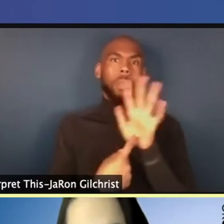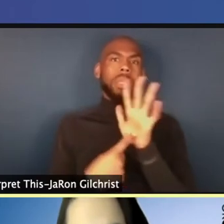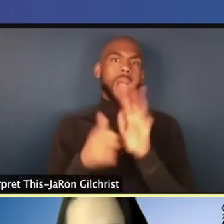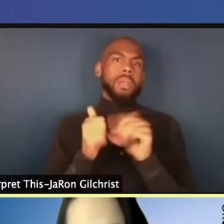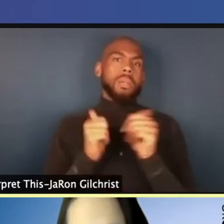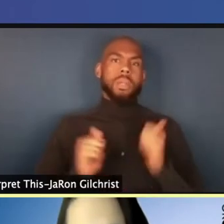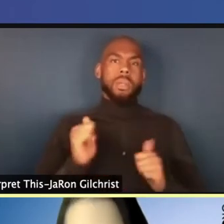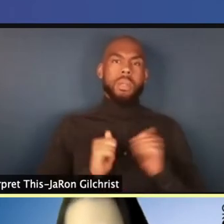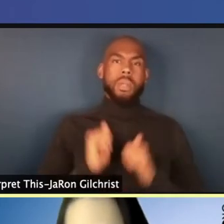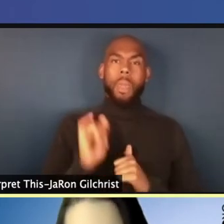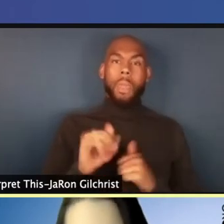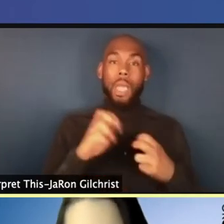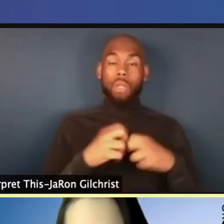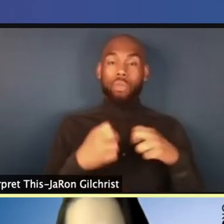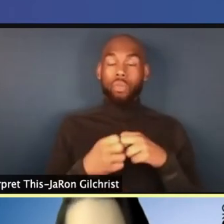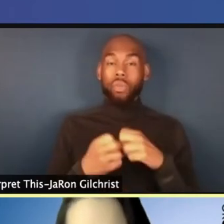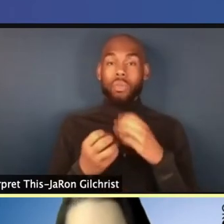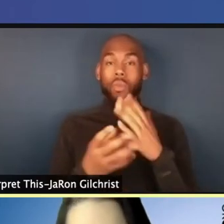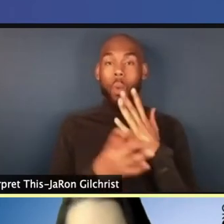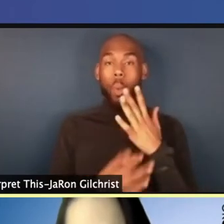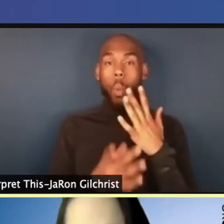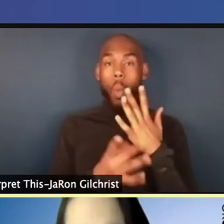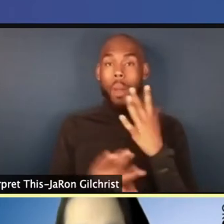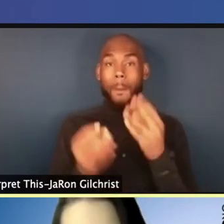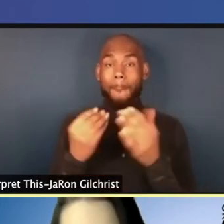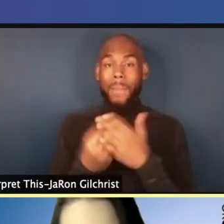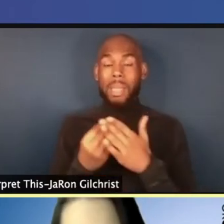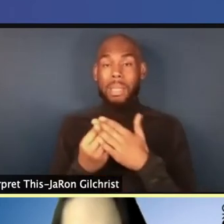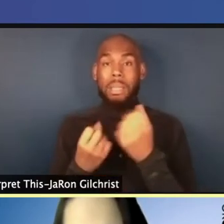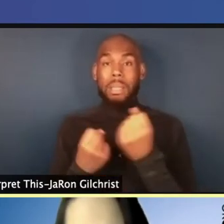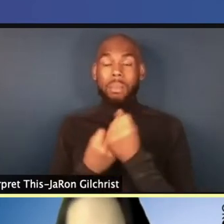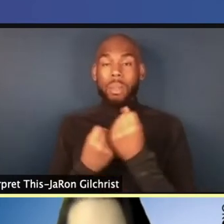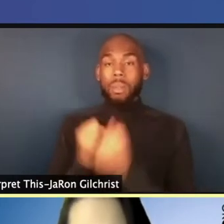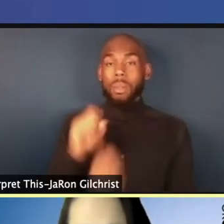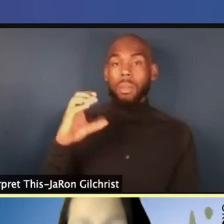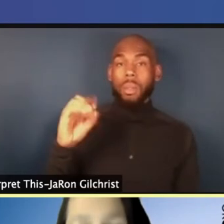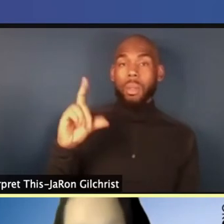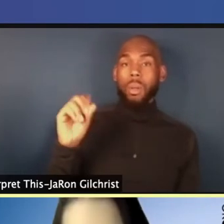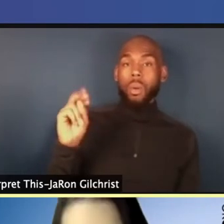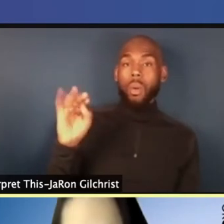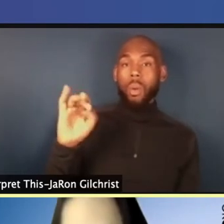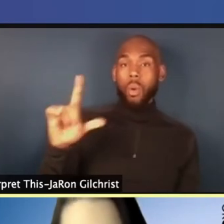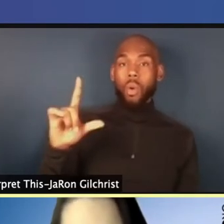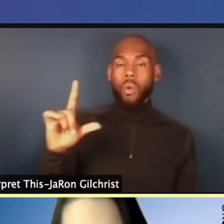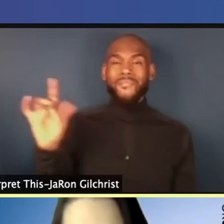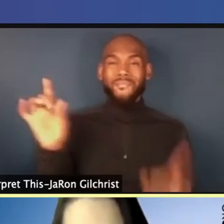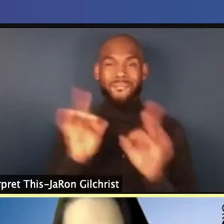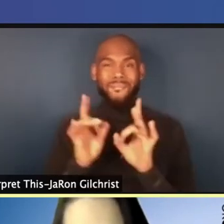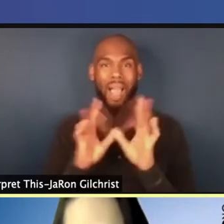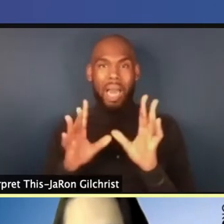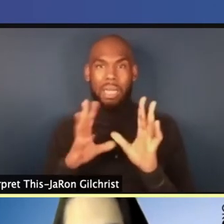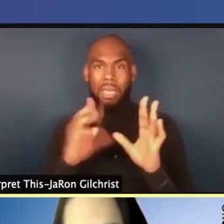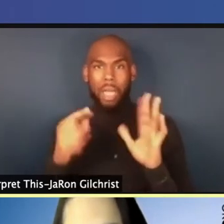of oil money sponsoring colonial violence and sort of like putting on display colonial